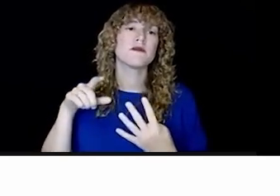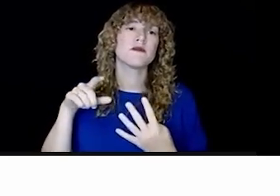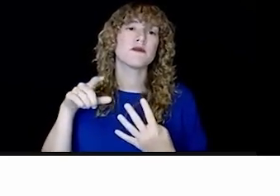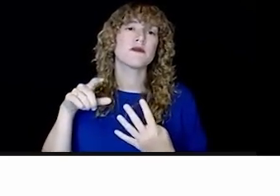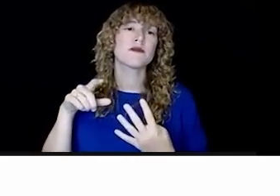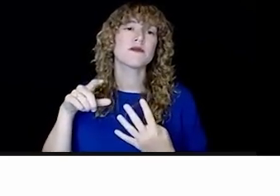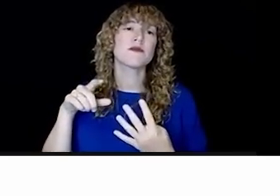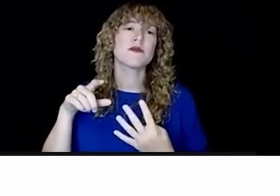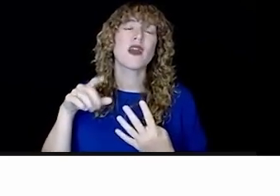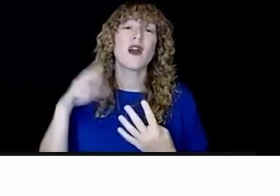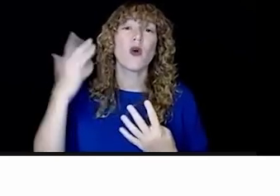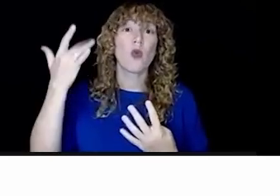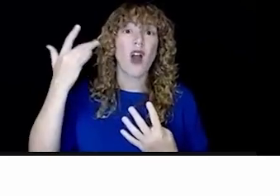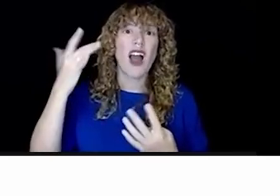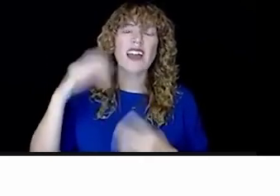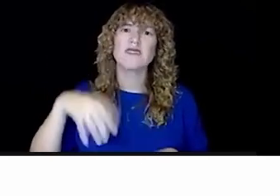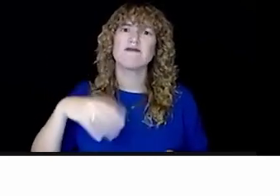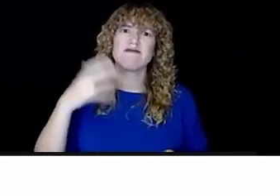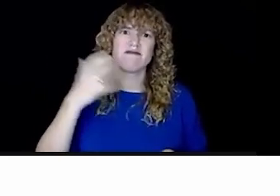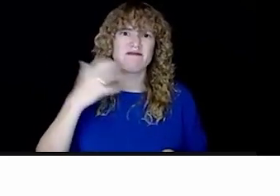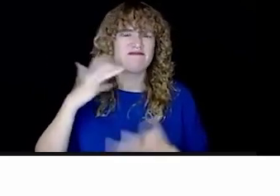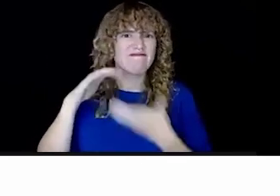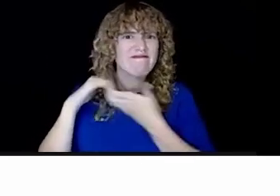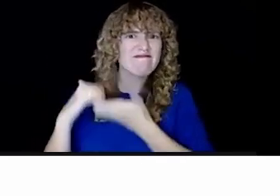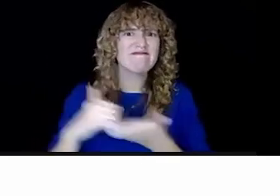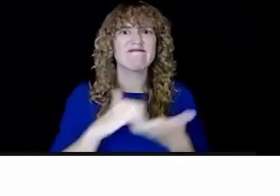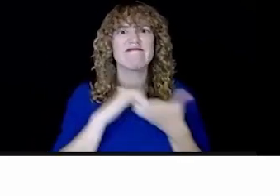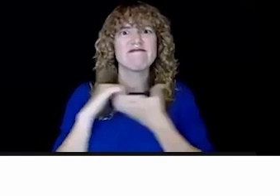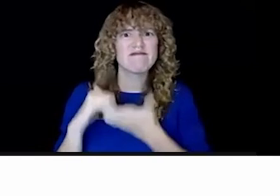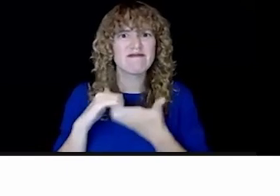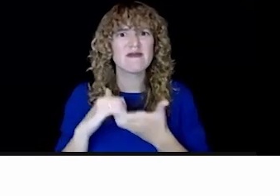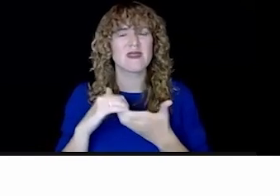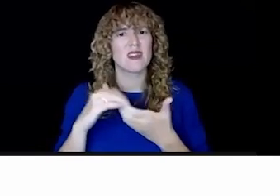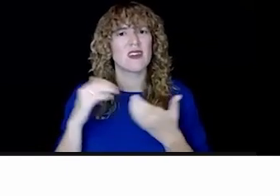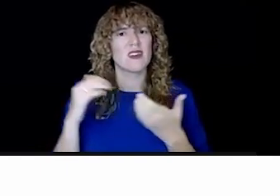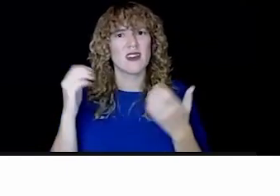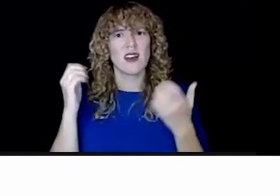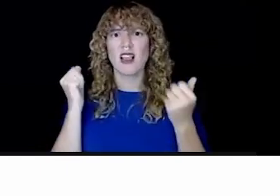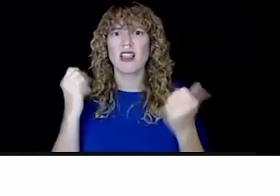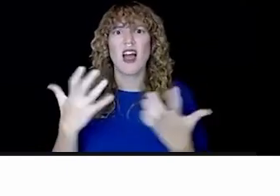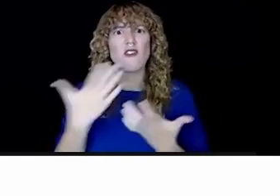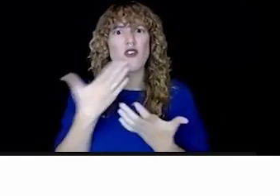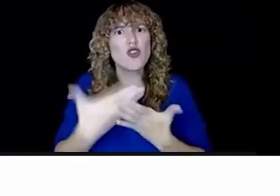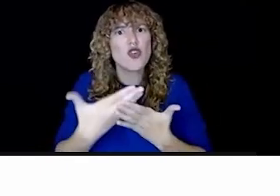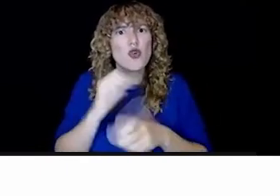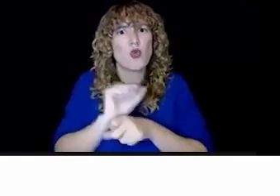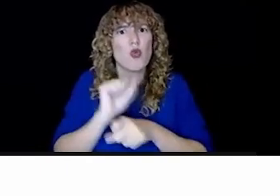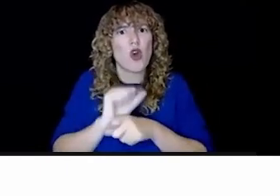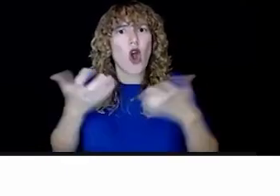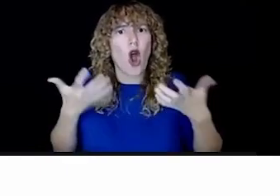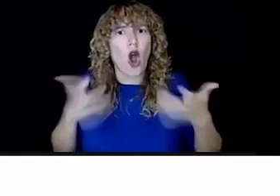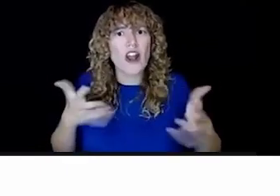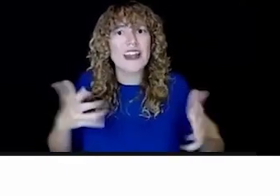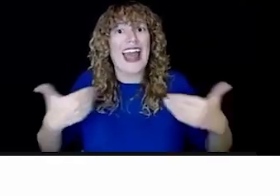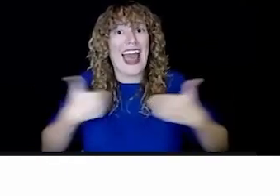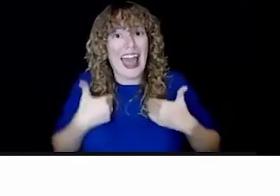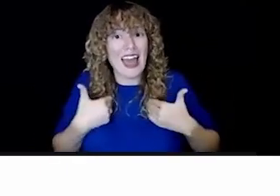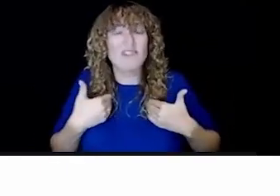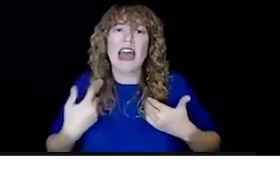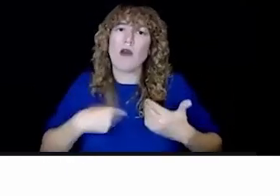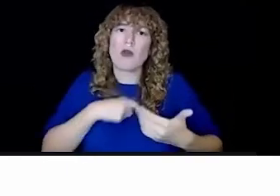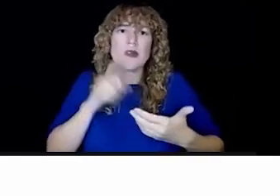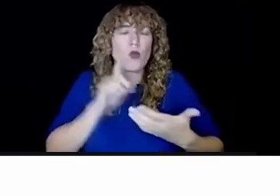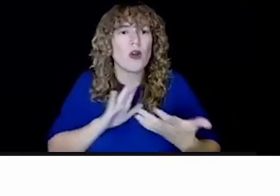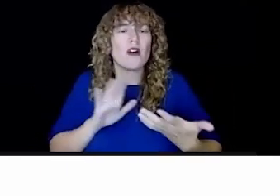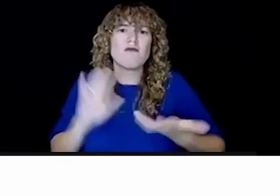that there's been a lot of great work that we will be building on top of, and people that we will be working with as a part of